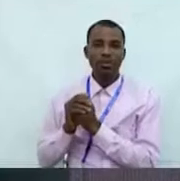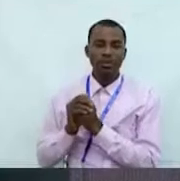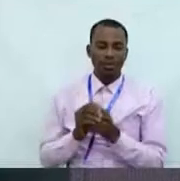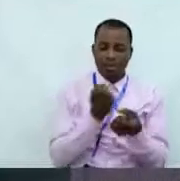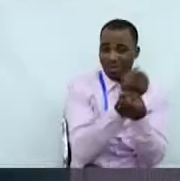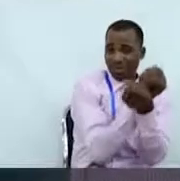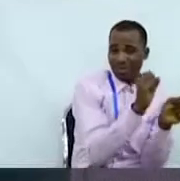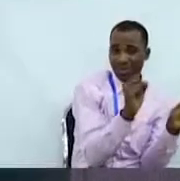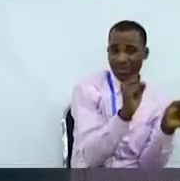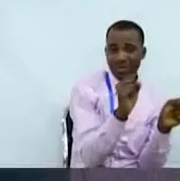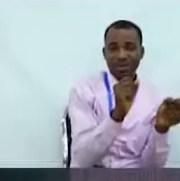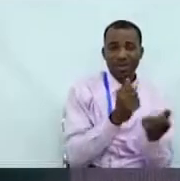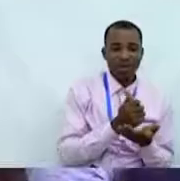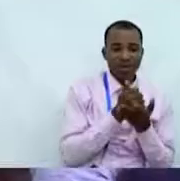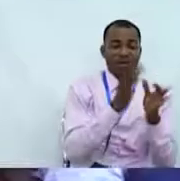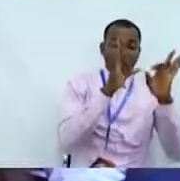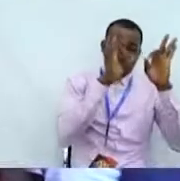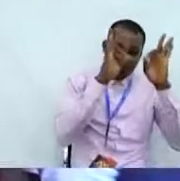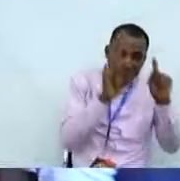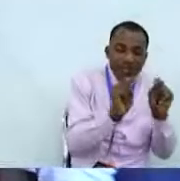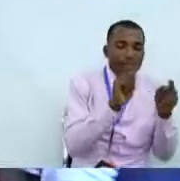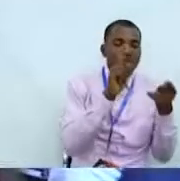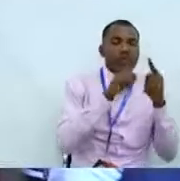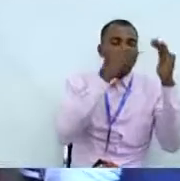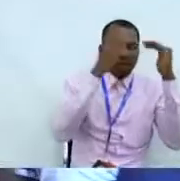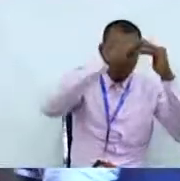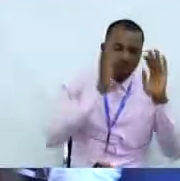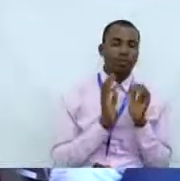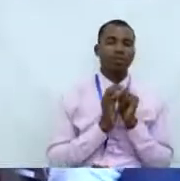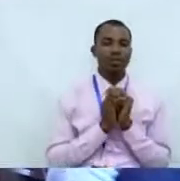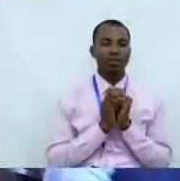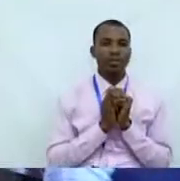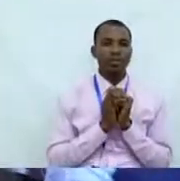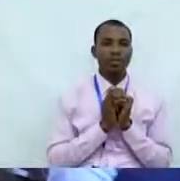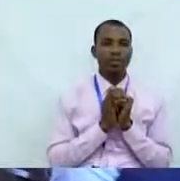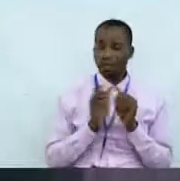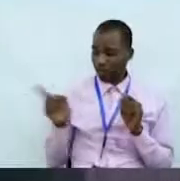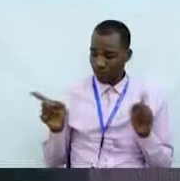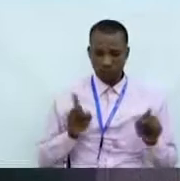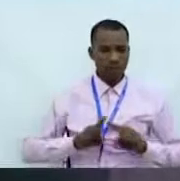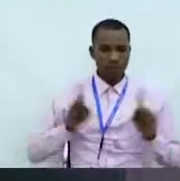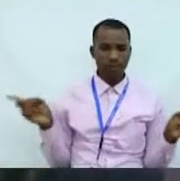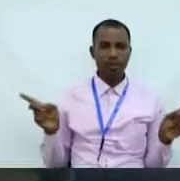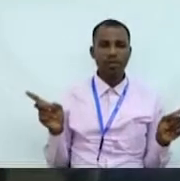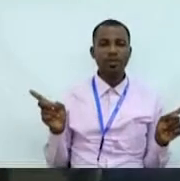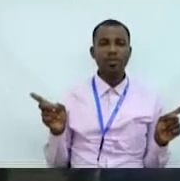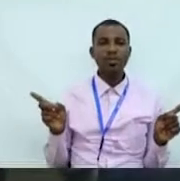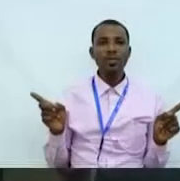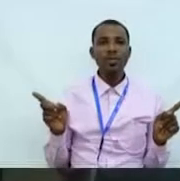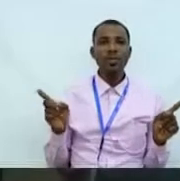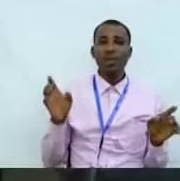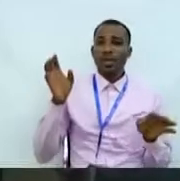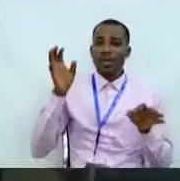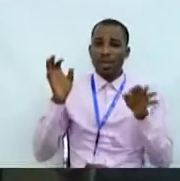Sanctification gives the fitness for heaven. Say, fitness for heaven. The two are different. Now, when you become